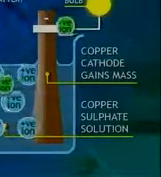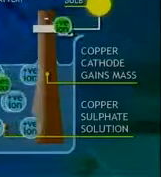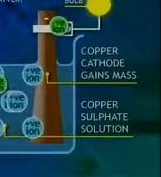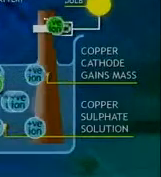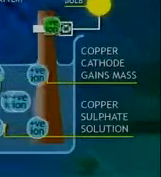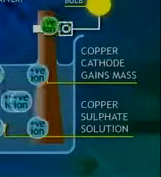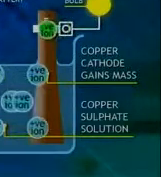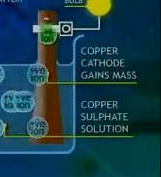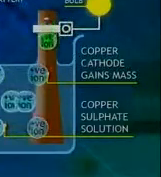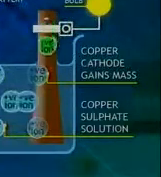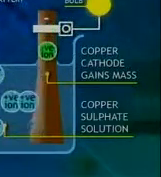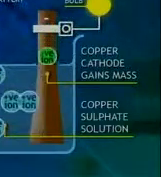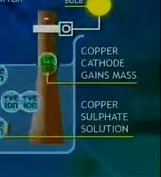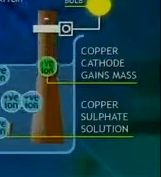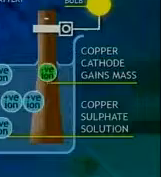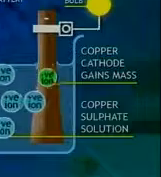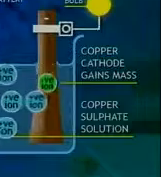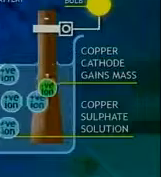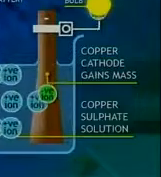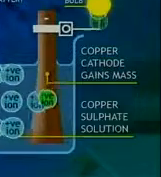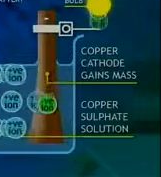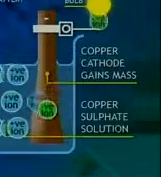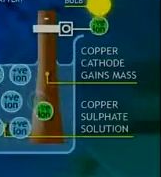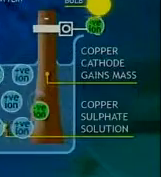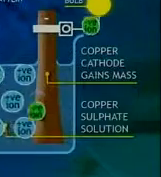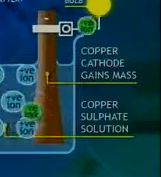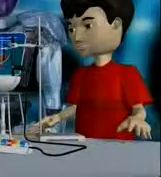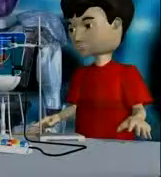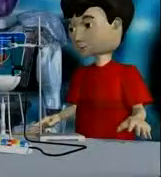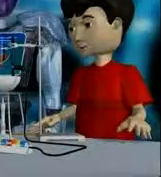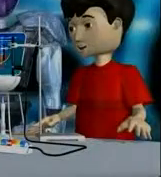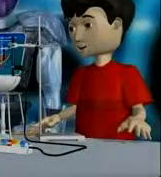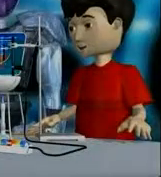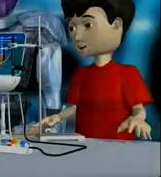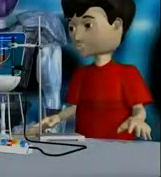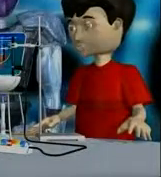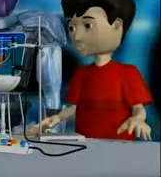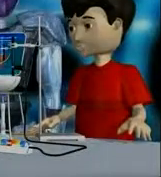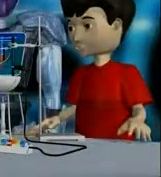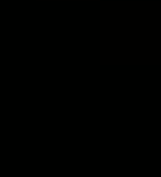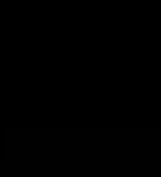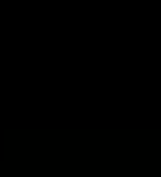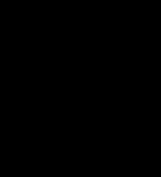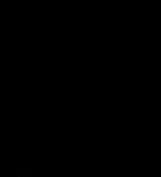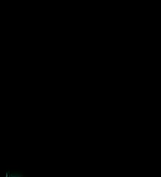and the other is called the anode,